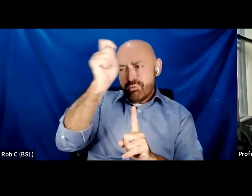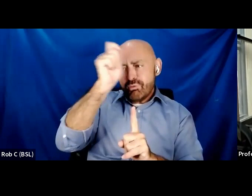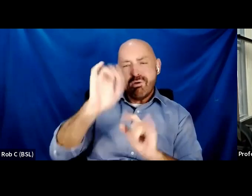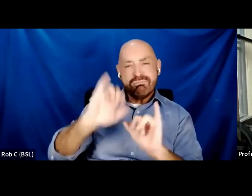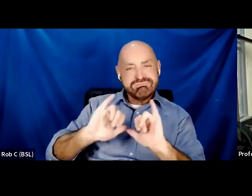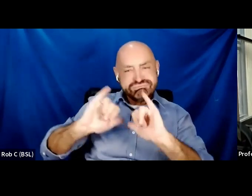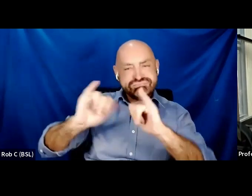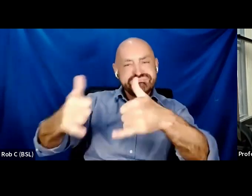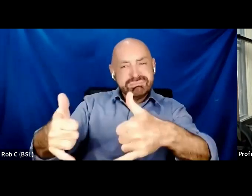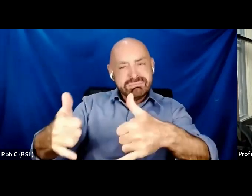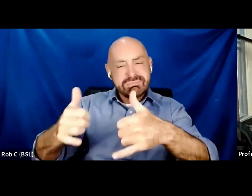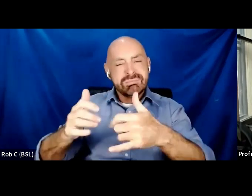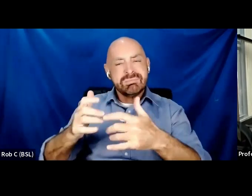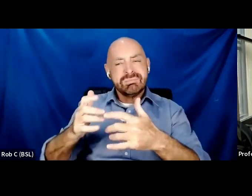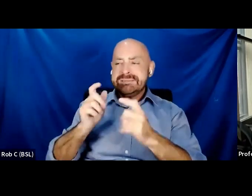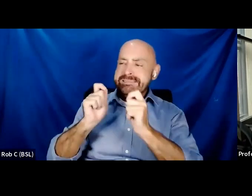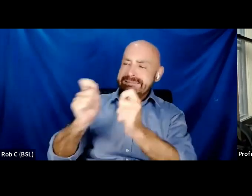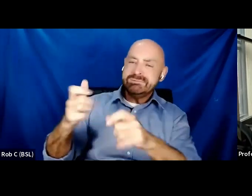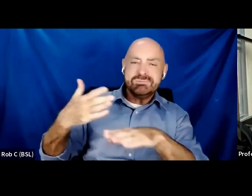his contributions.